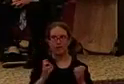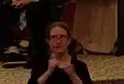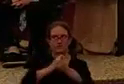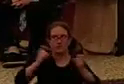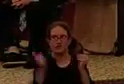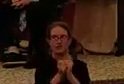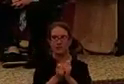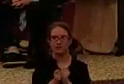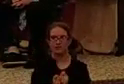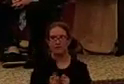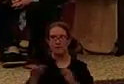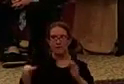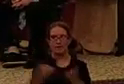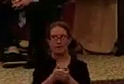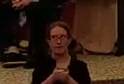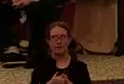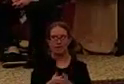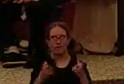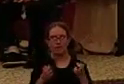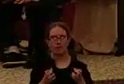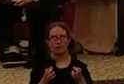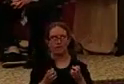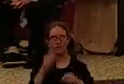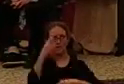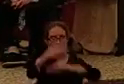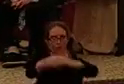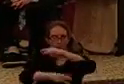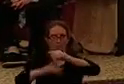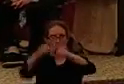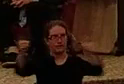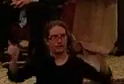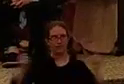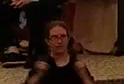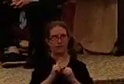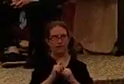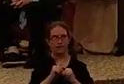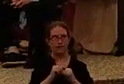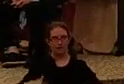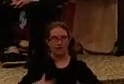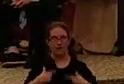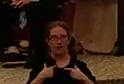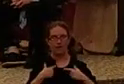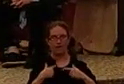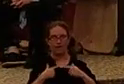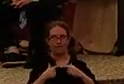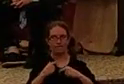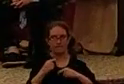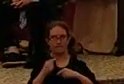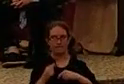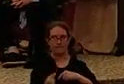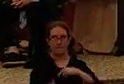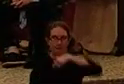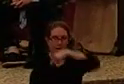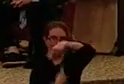change you completely. He wants to turn your world around and turn your life upside down.